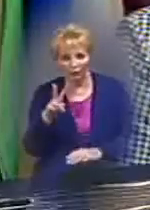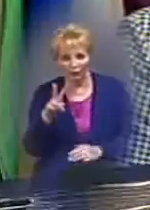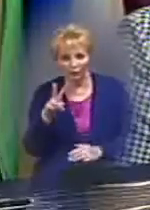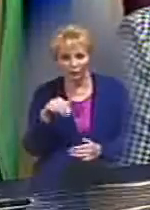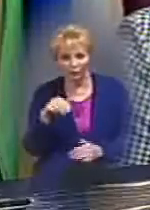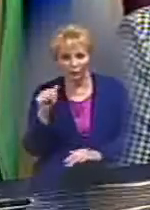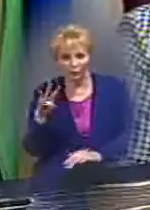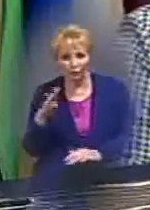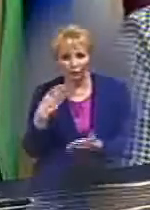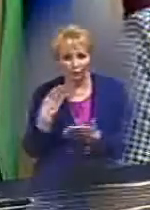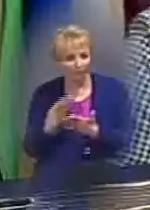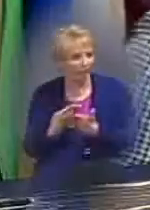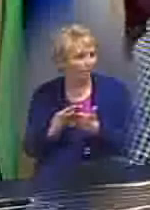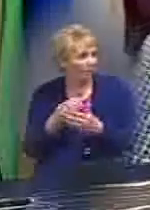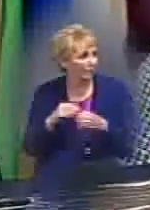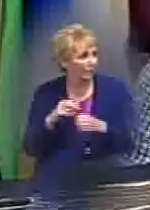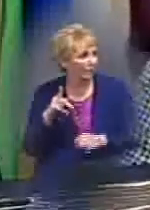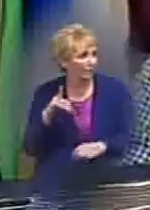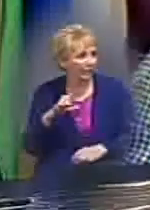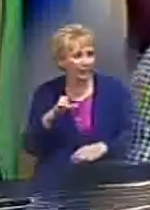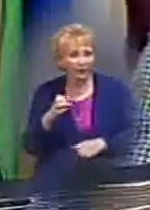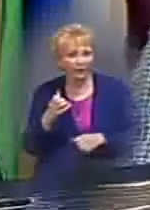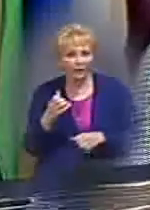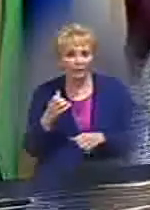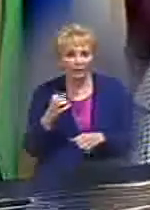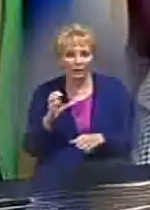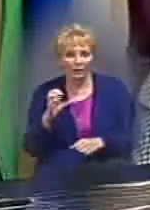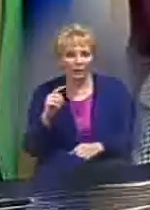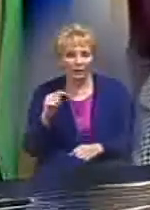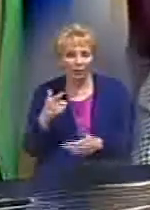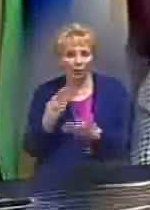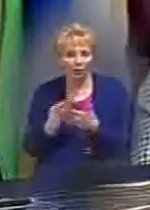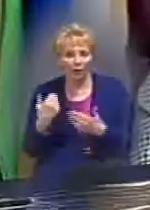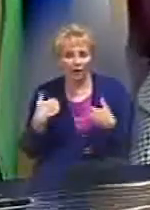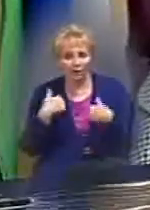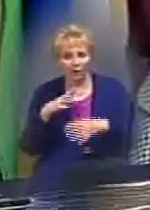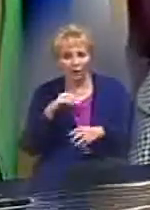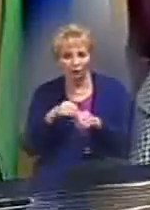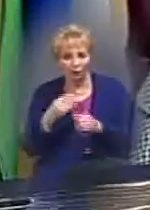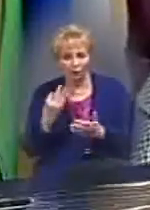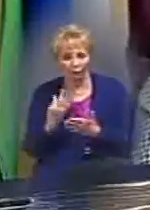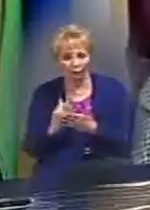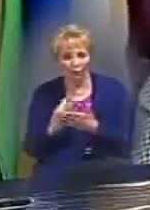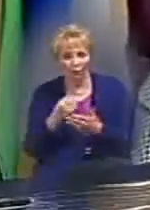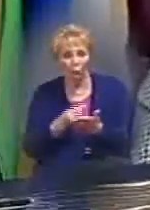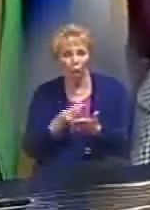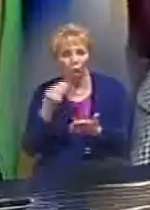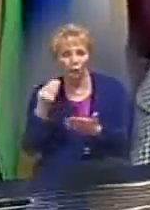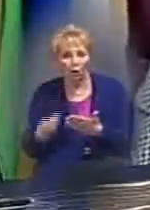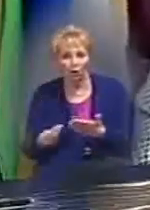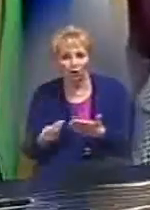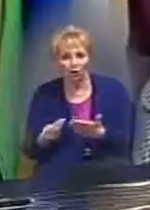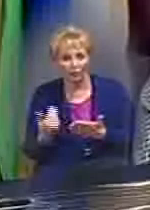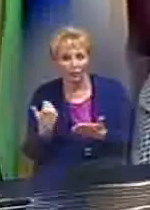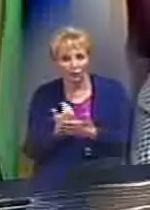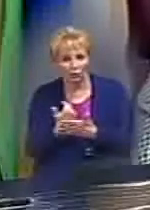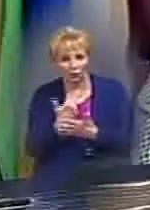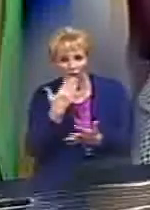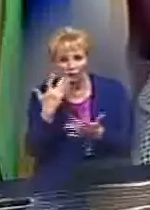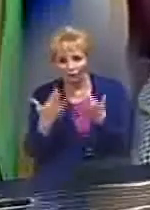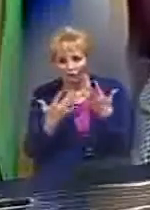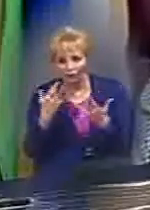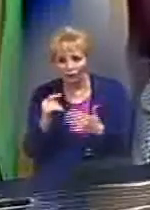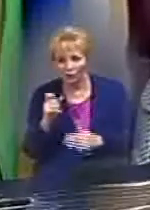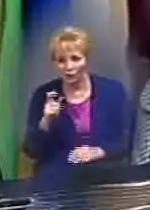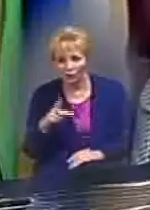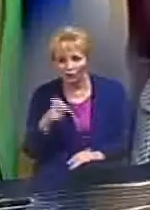2013-2014 budget, in the public safety capital budget, we have included funds to purchase a new fire truck, and